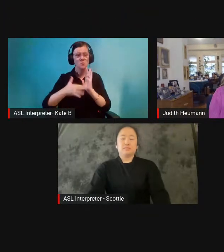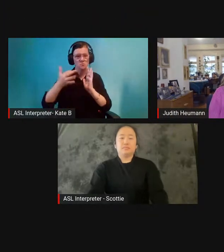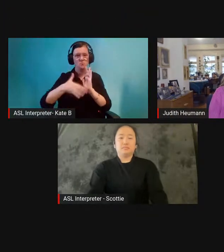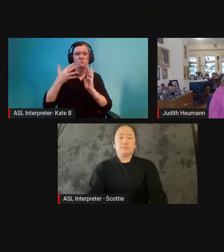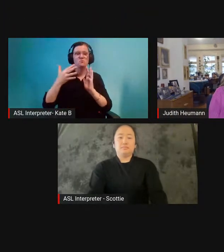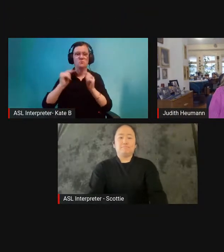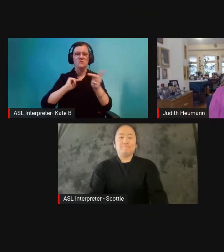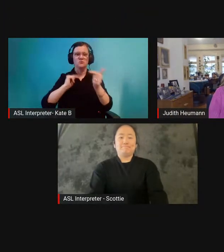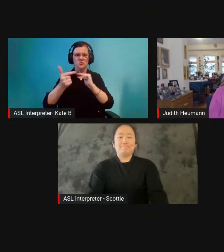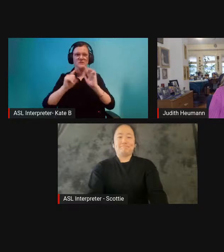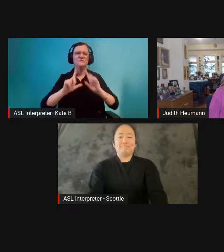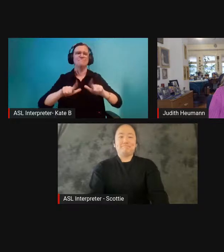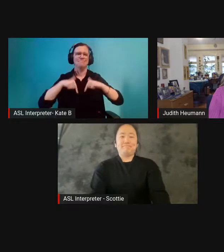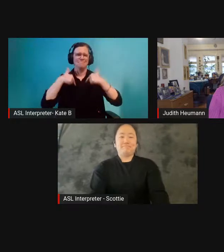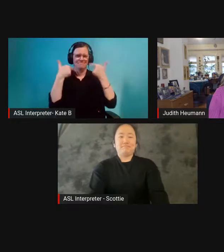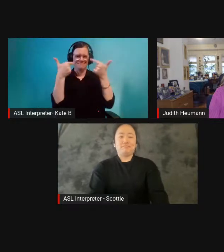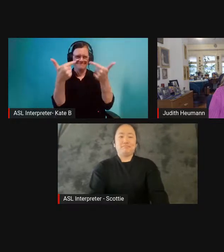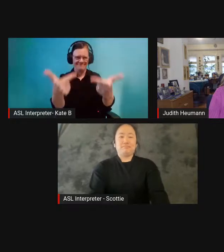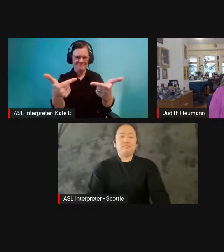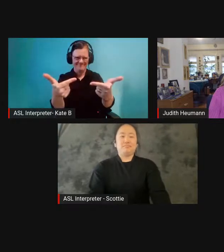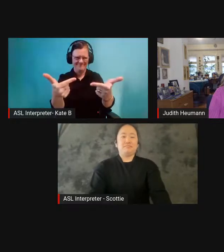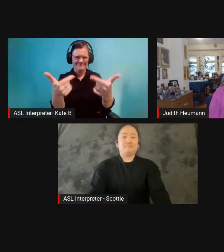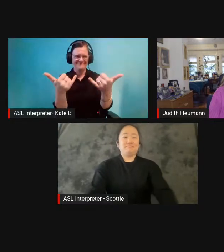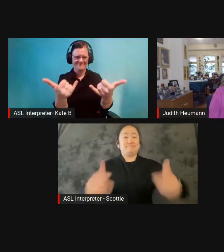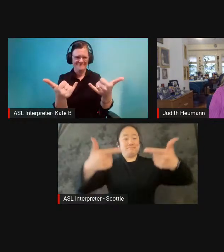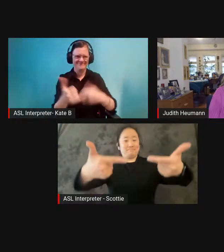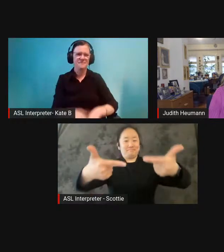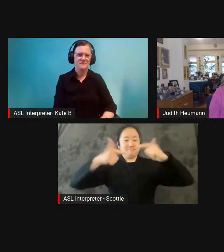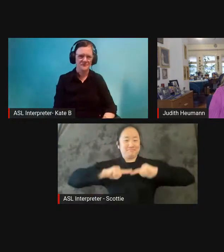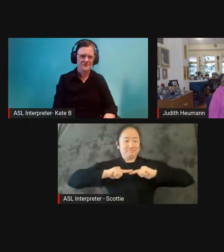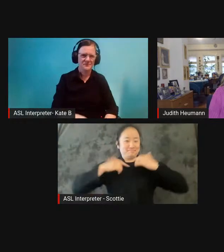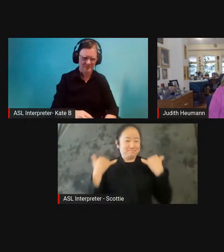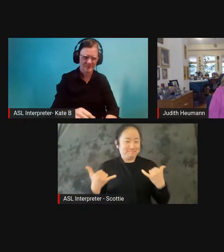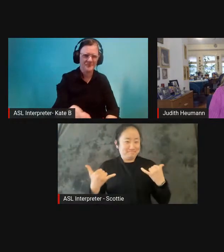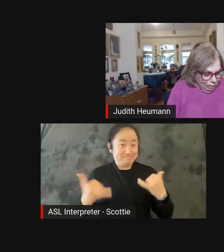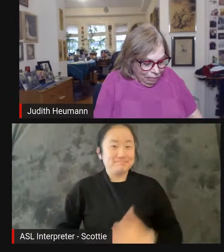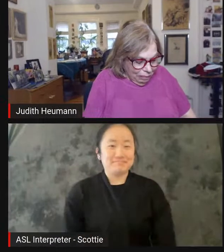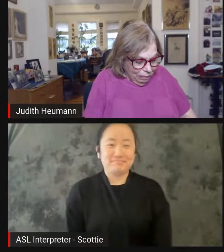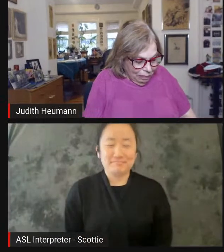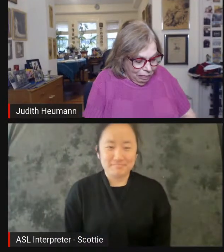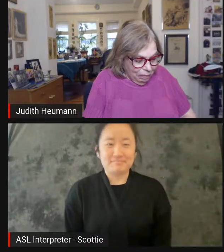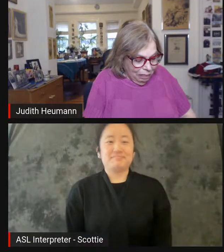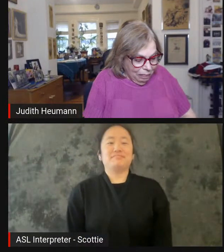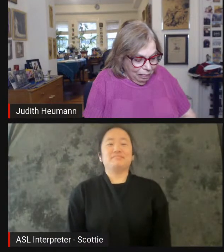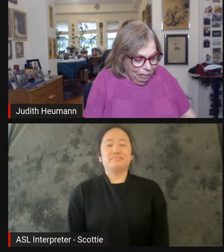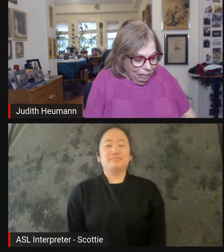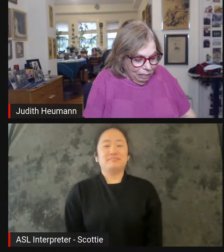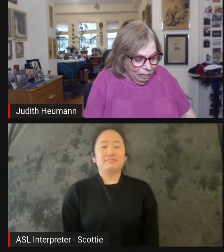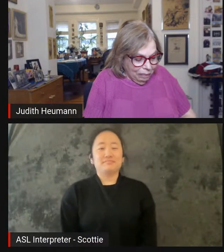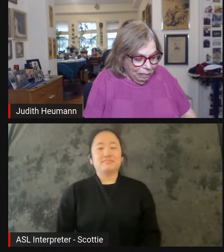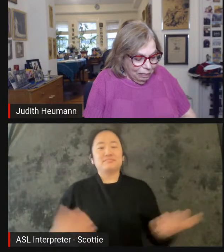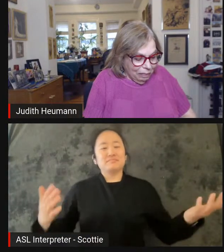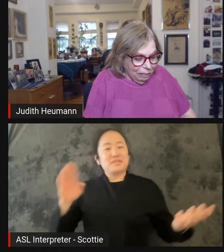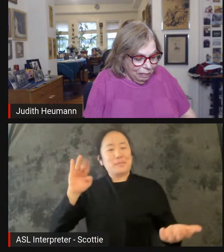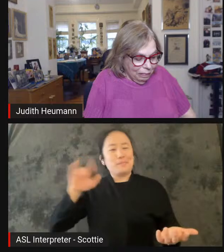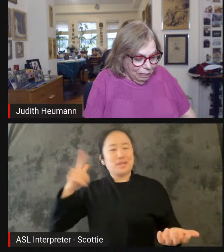periodically switch their roles. Well, to both Judy and Kristen,